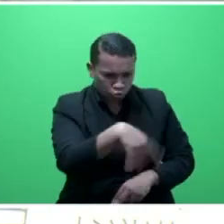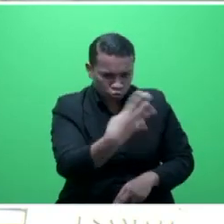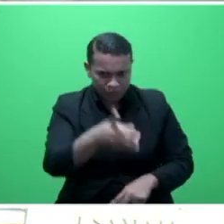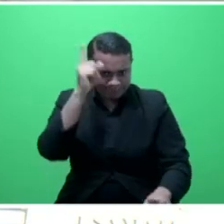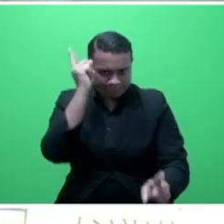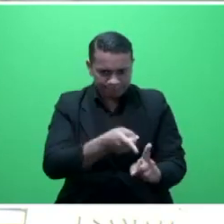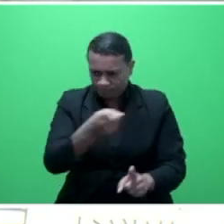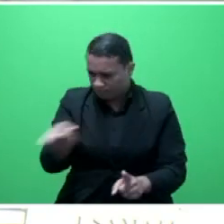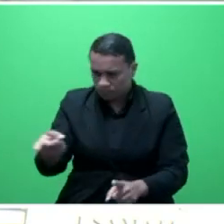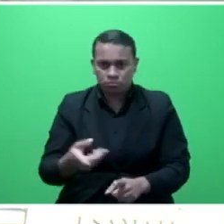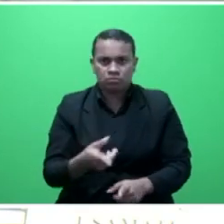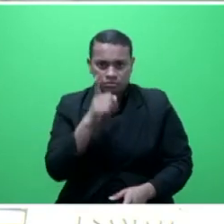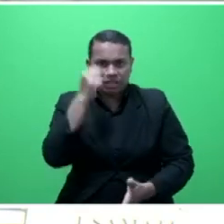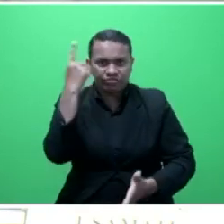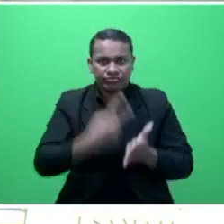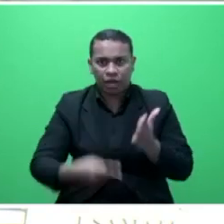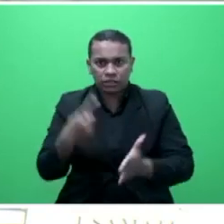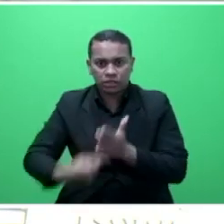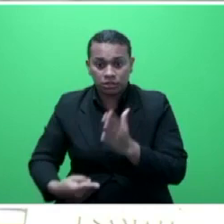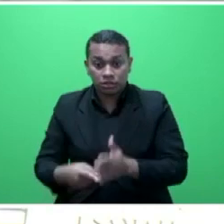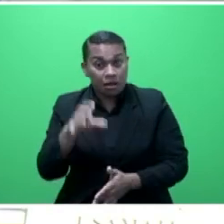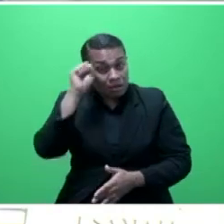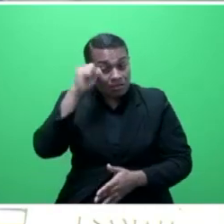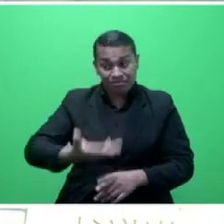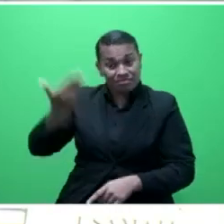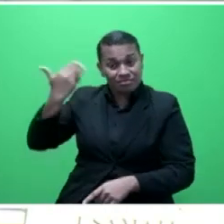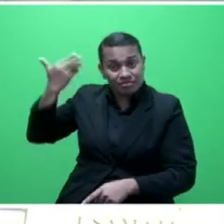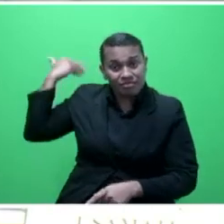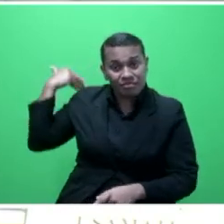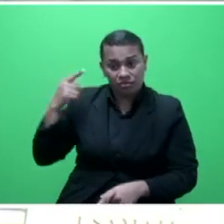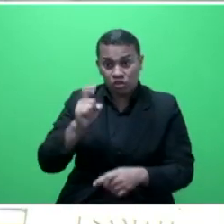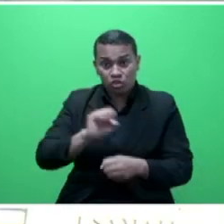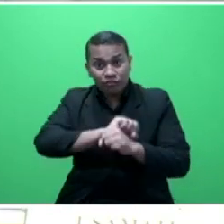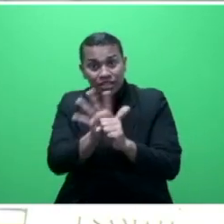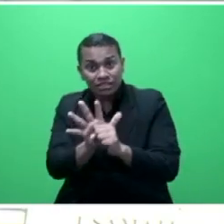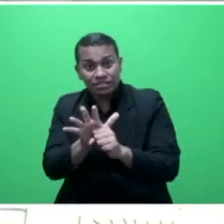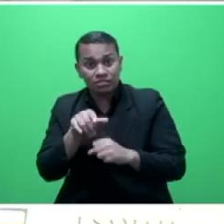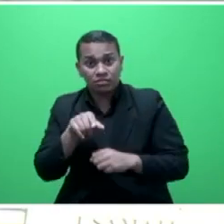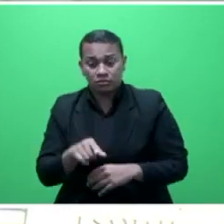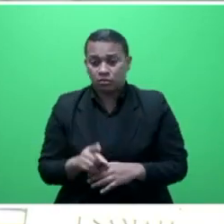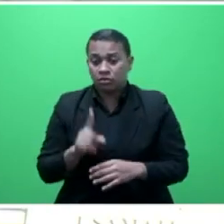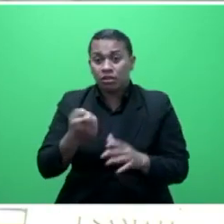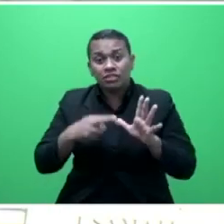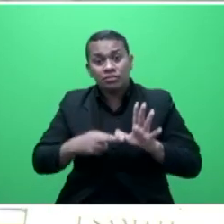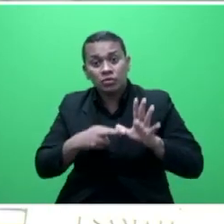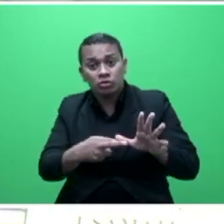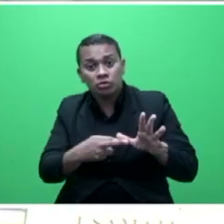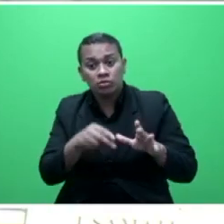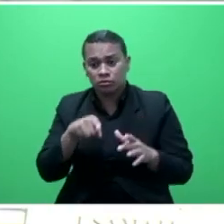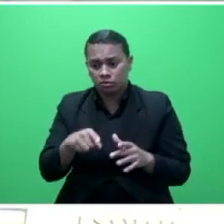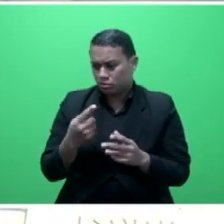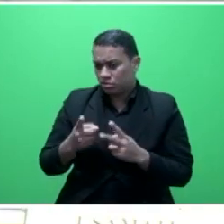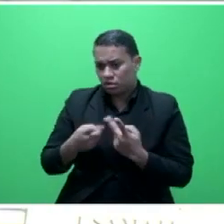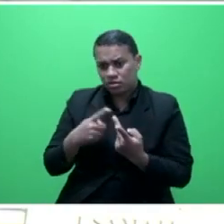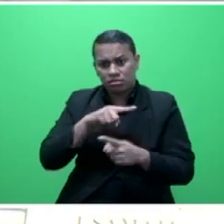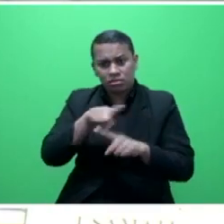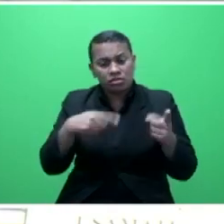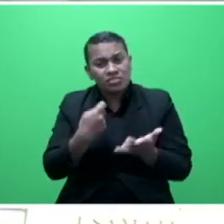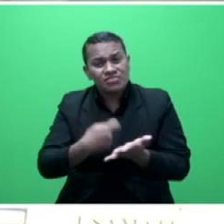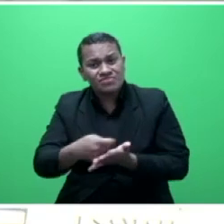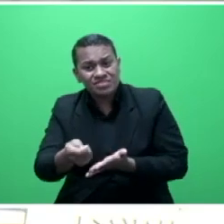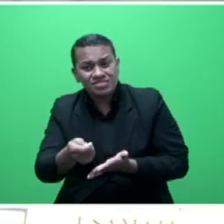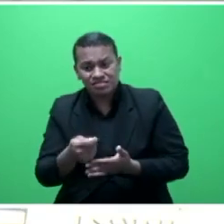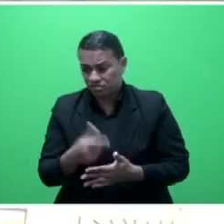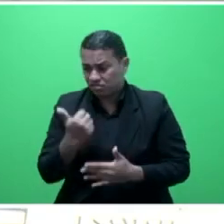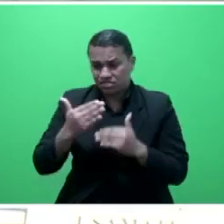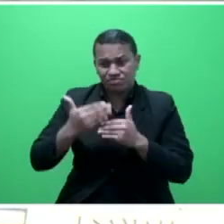business-friendly measures announced in the COVID-19 response budget, Mr. Speaker, sir, I'll lay out the following. The payment of advanced corporate taxes is